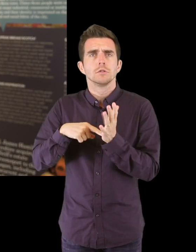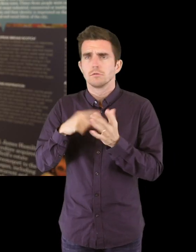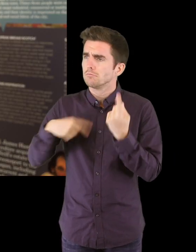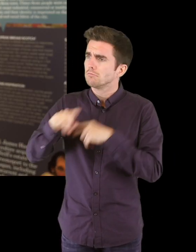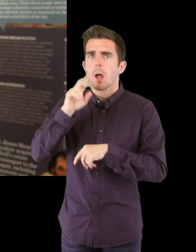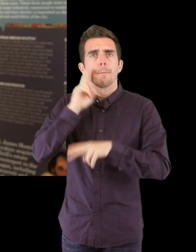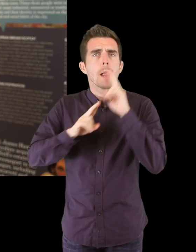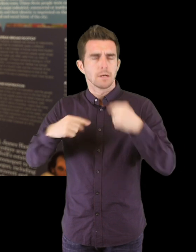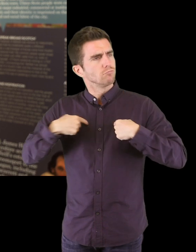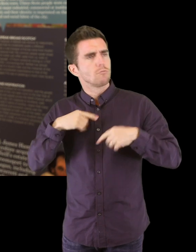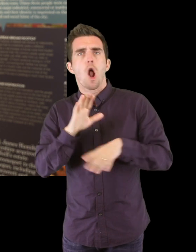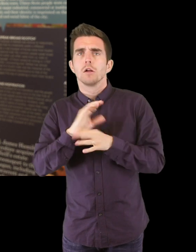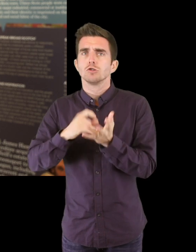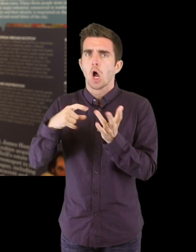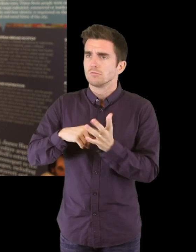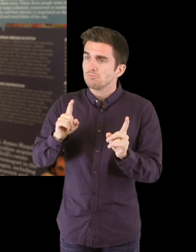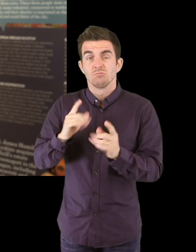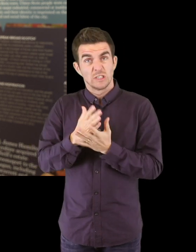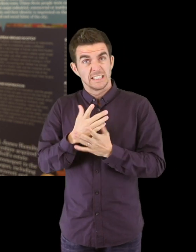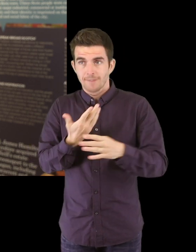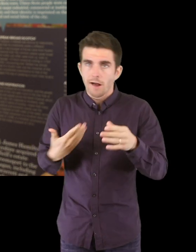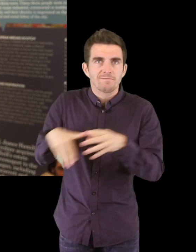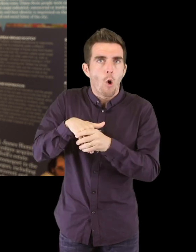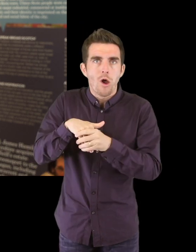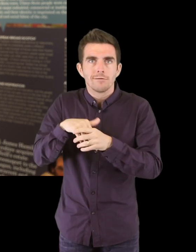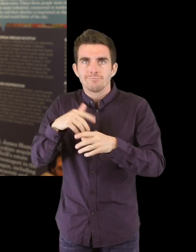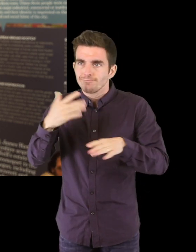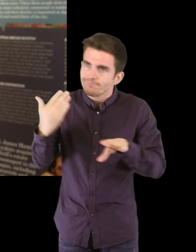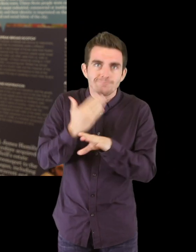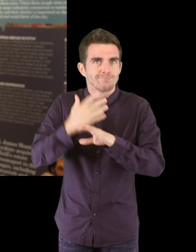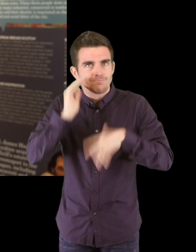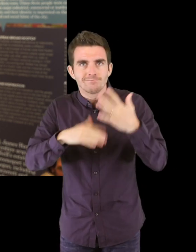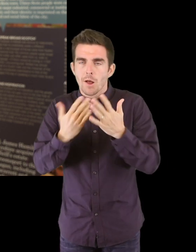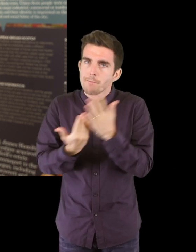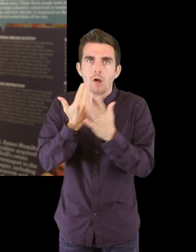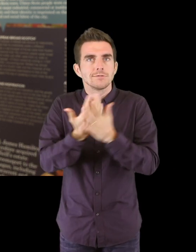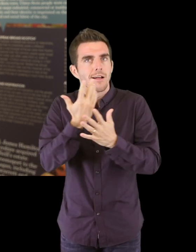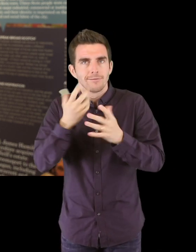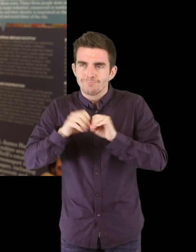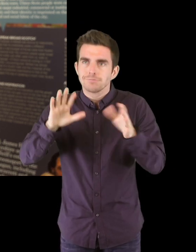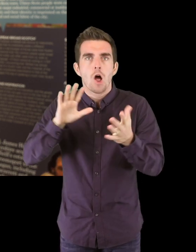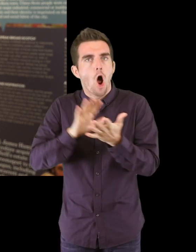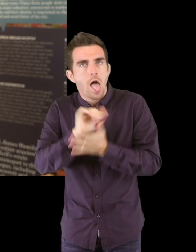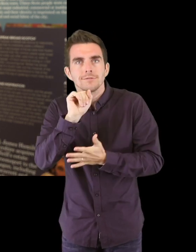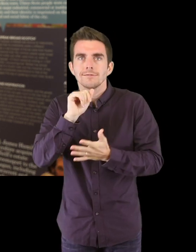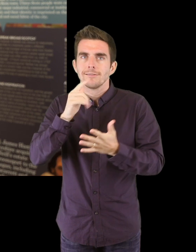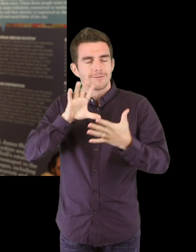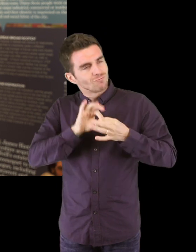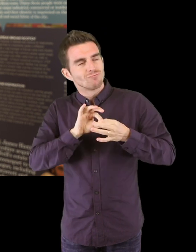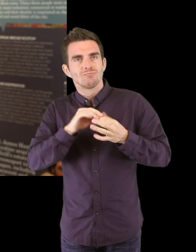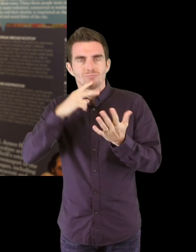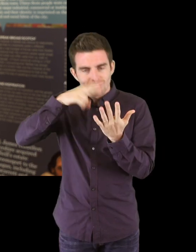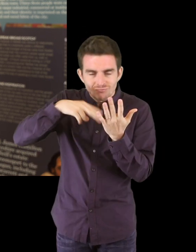who identify themselves as Ulster Scots through their participation in a modern, vibrant and flourishing culture, or